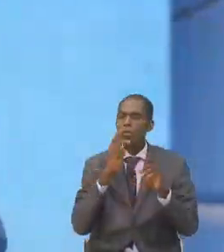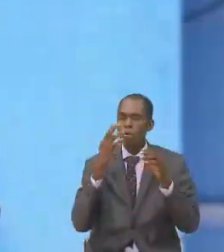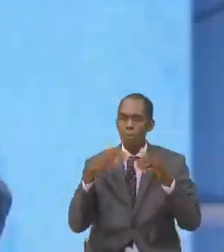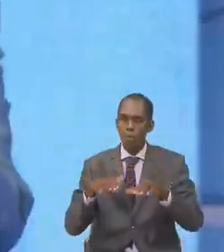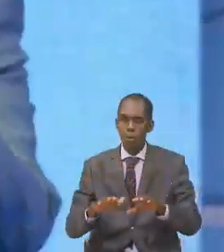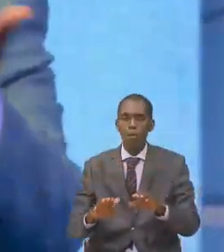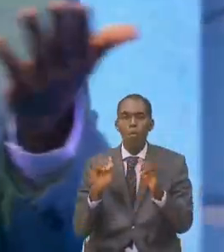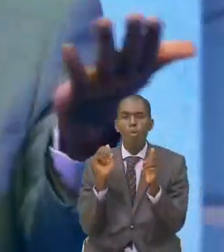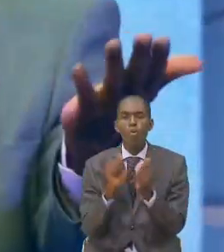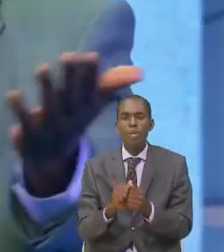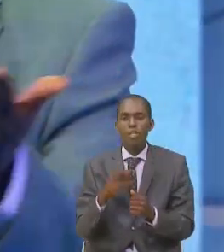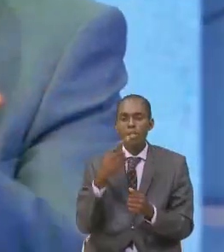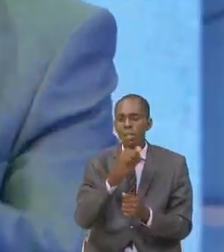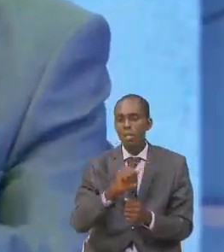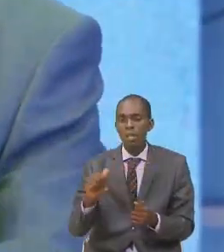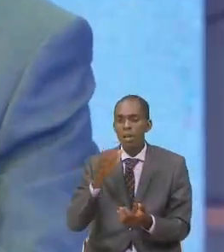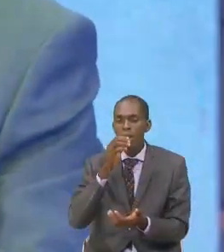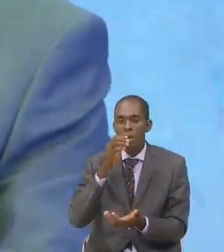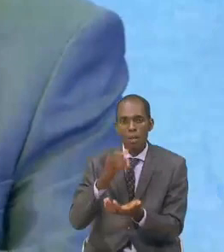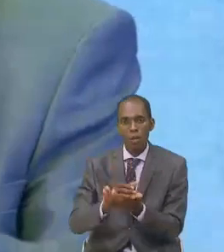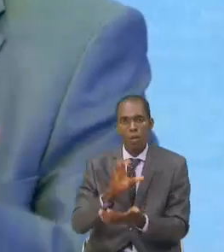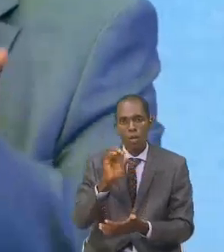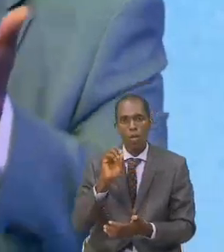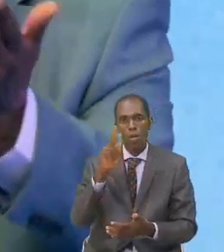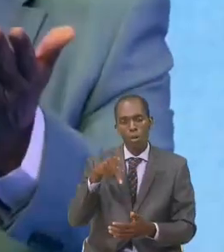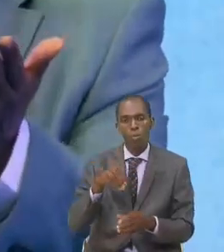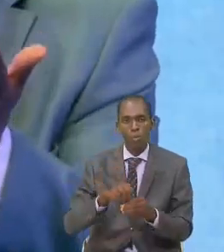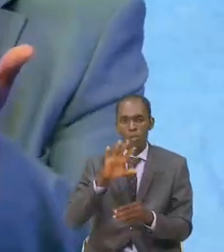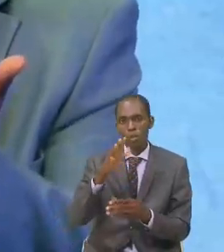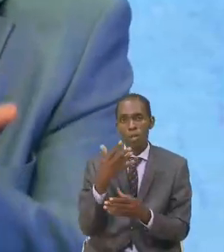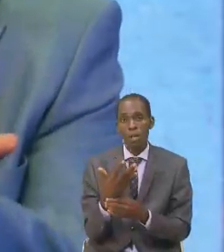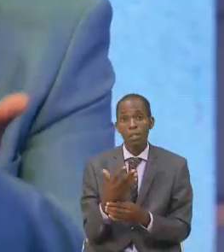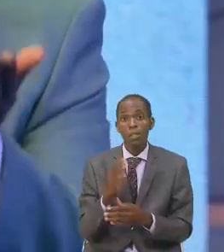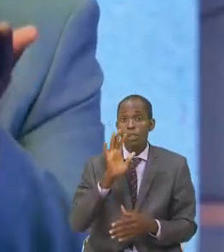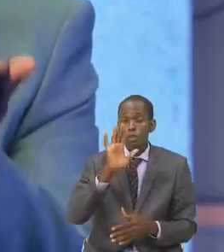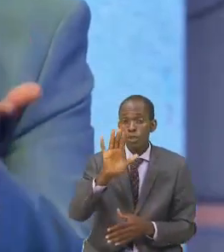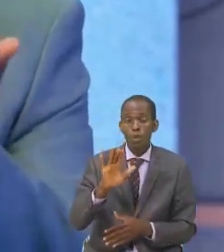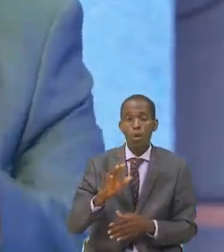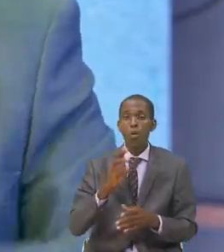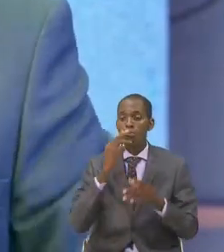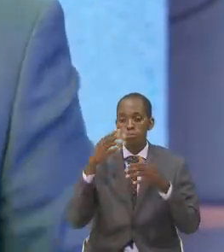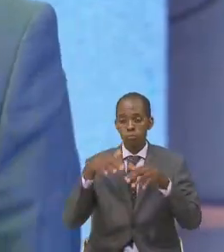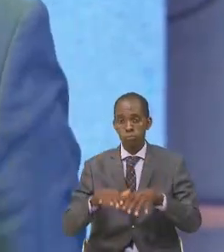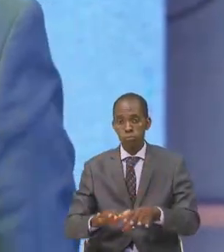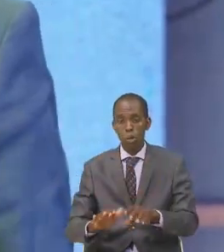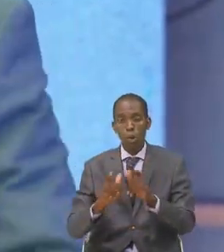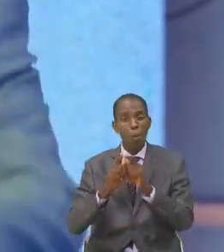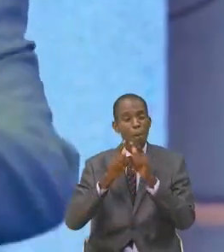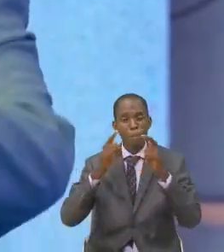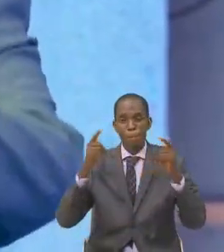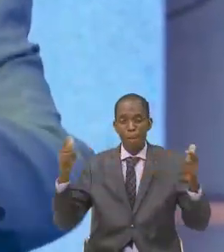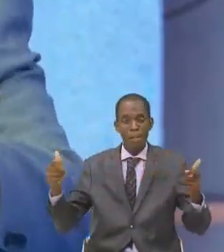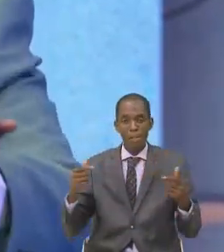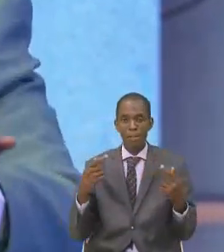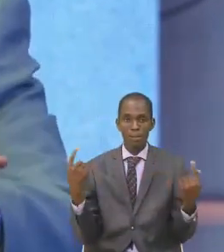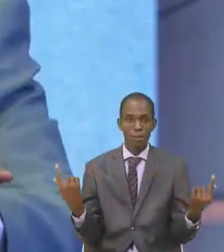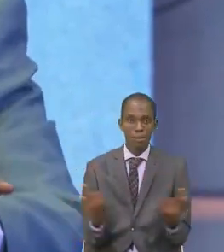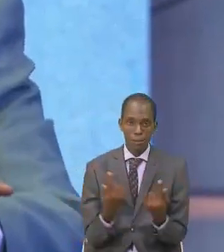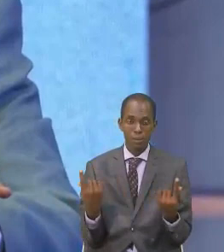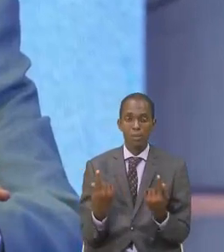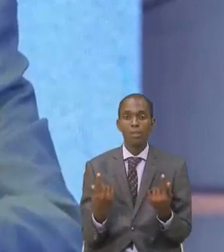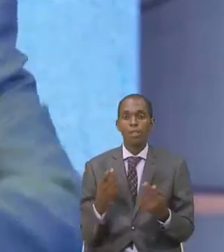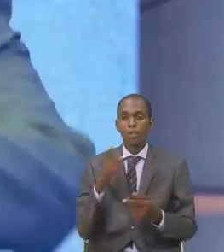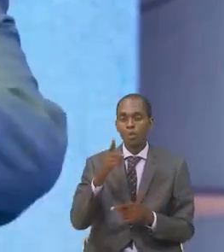away. You cannot empty the ocean with a glass, a cup in your hand. Your ocean